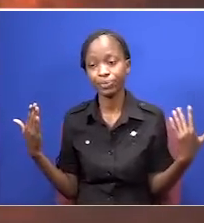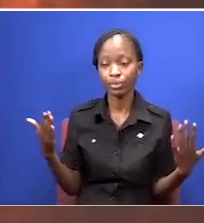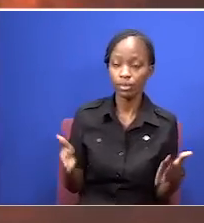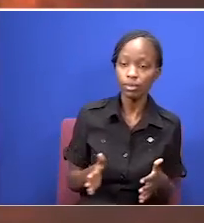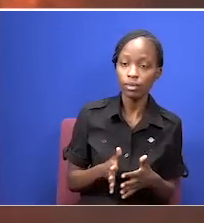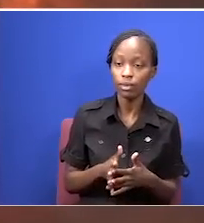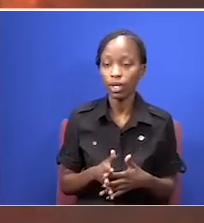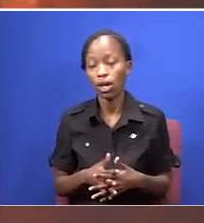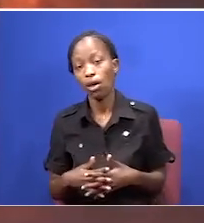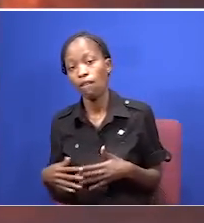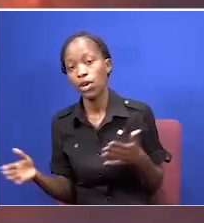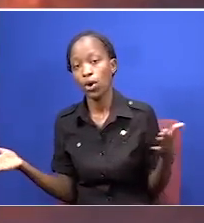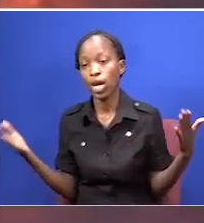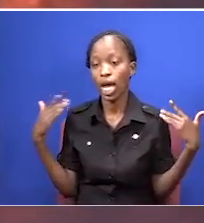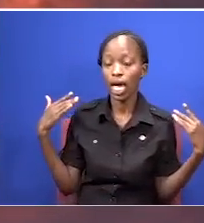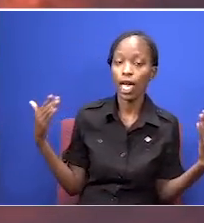ever